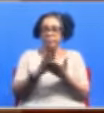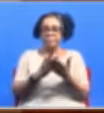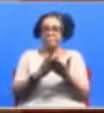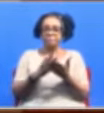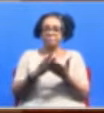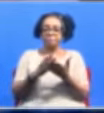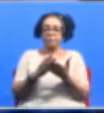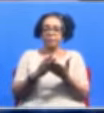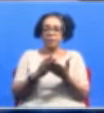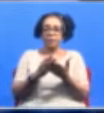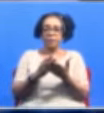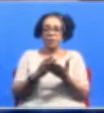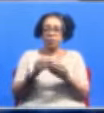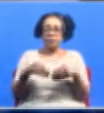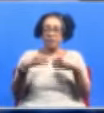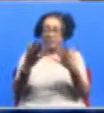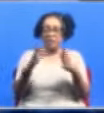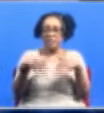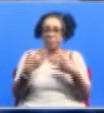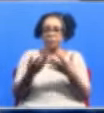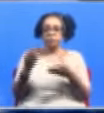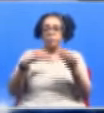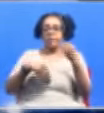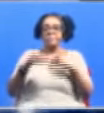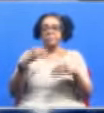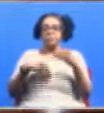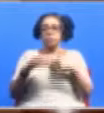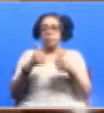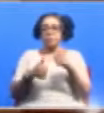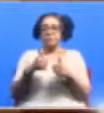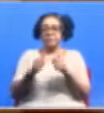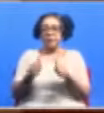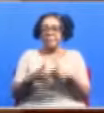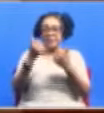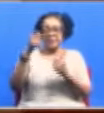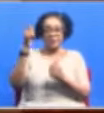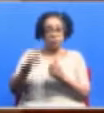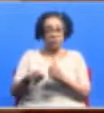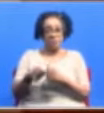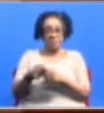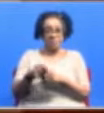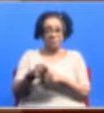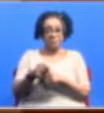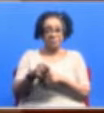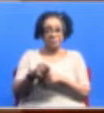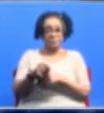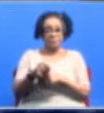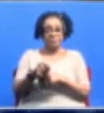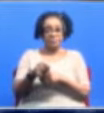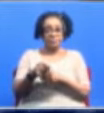about the corruption that is allegedly in the judiciary. What did you warn him about?